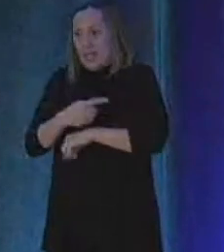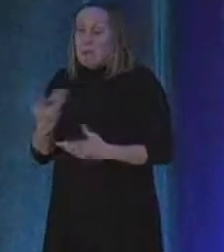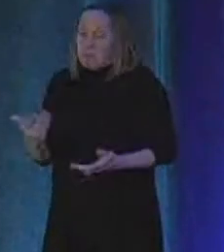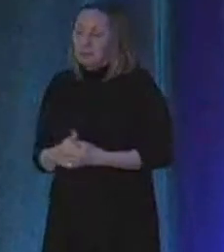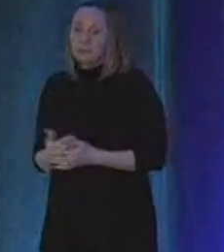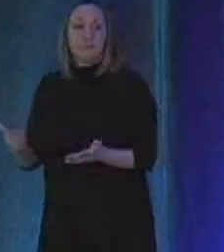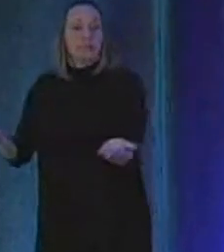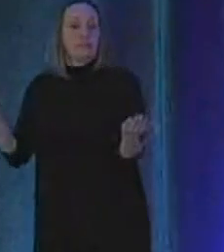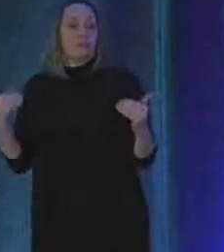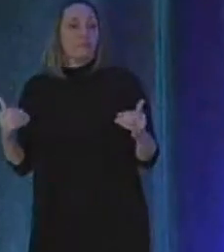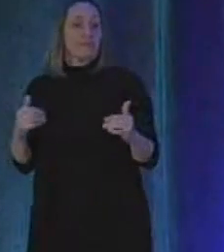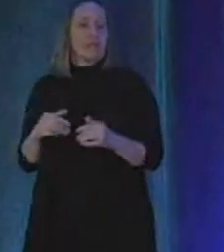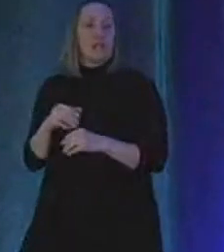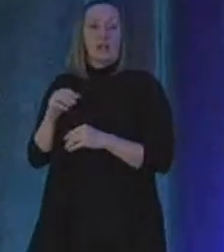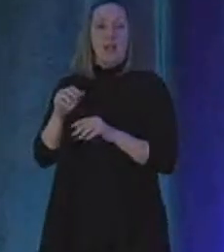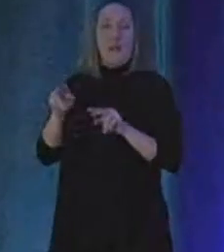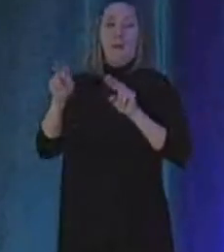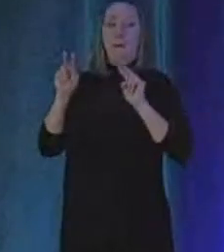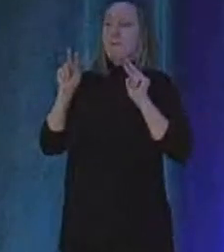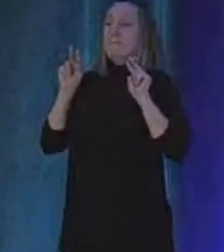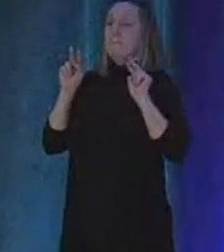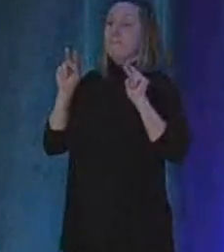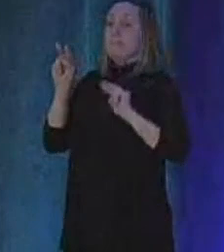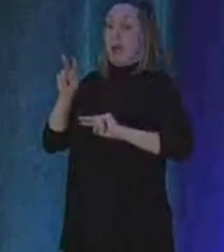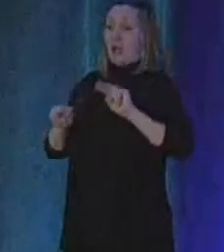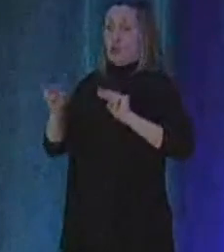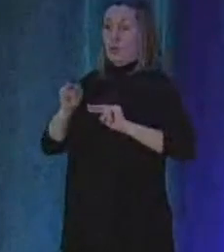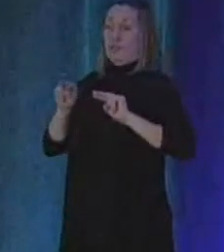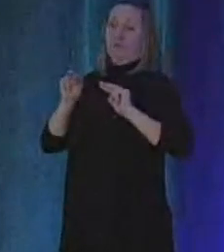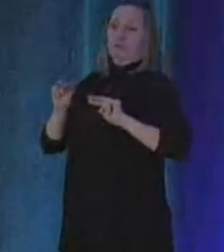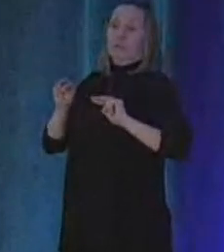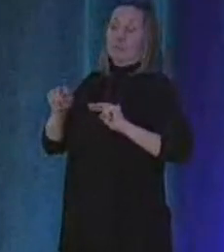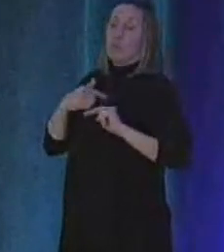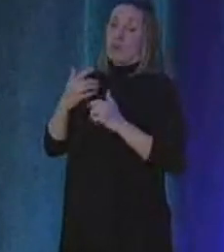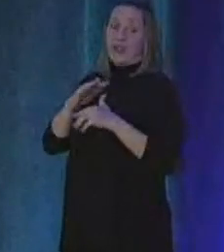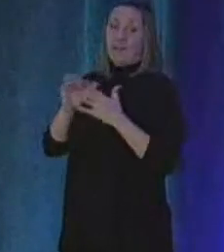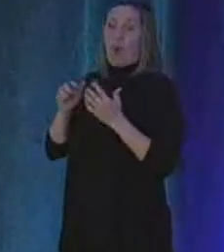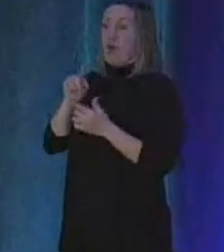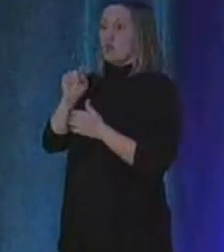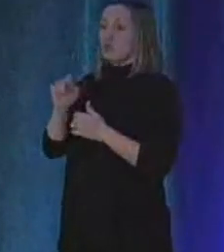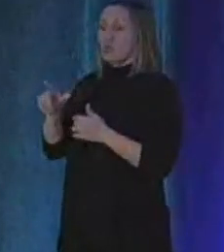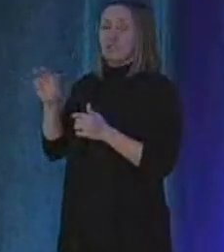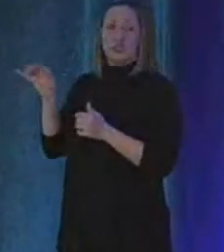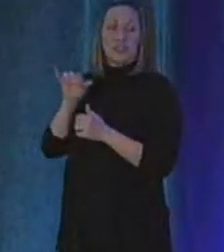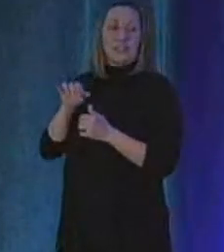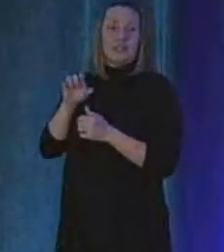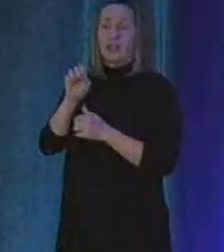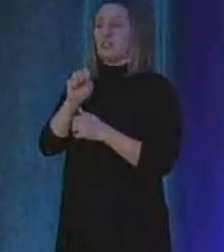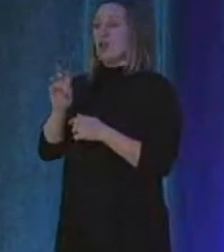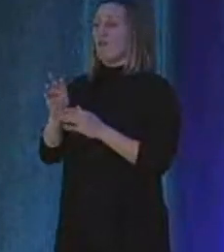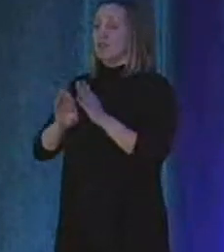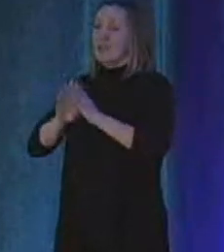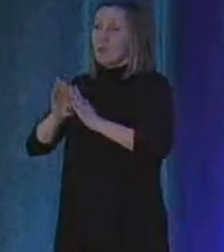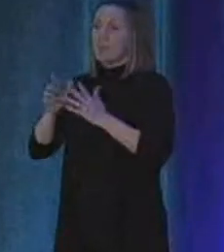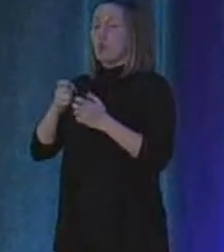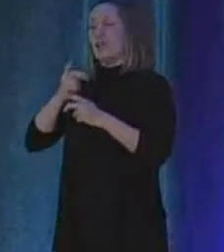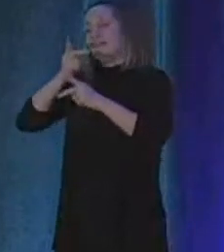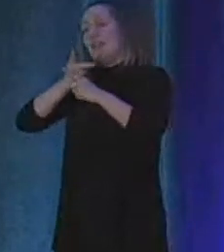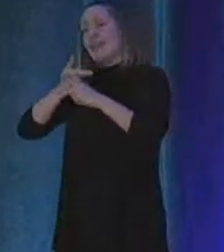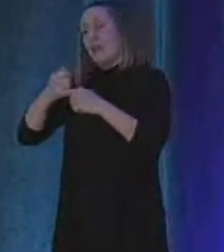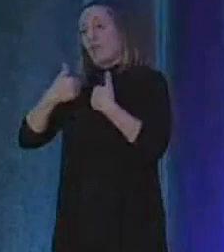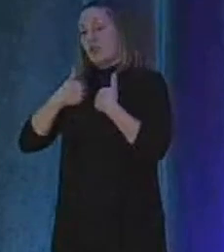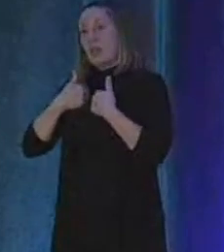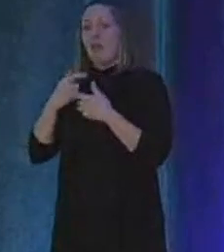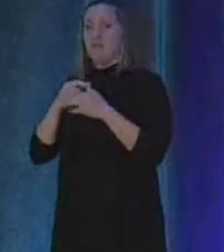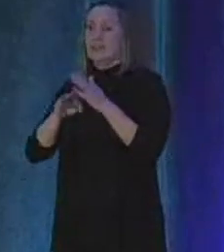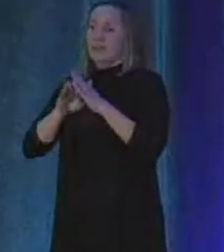Next thing we have is monitoring. So we have all the tools in place now. Just like software development, we want to take care of ourselves as far as